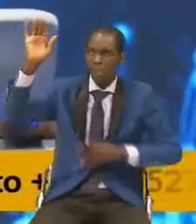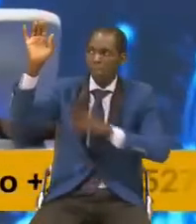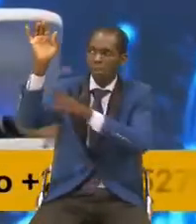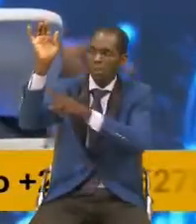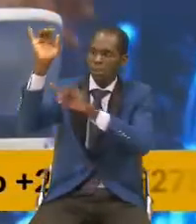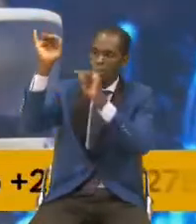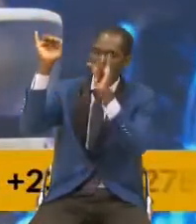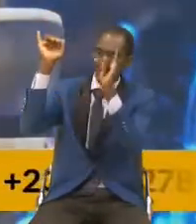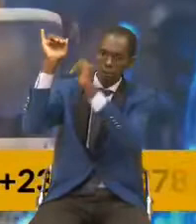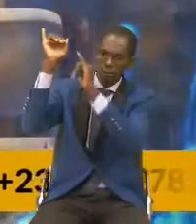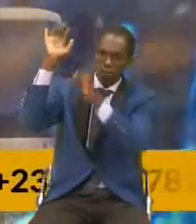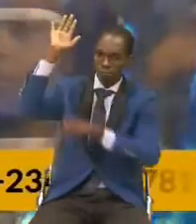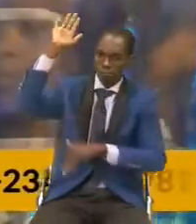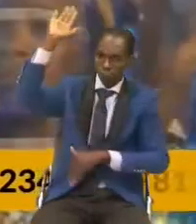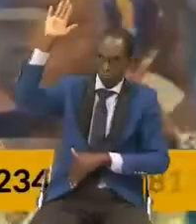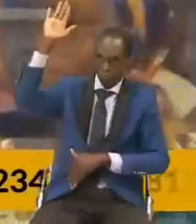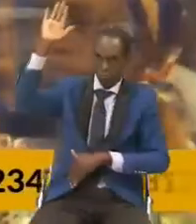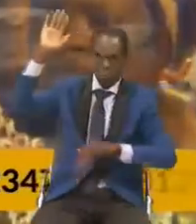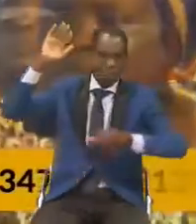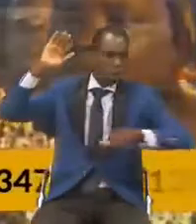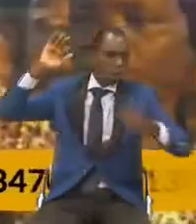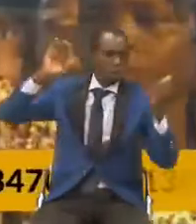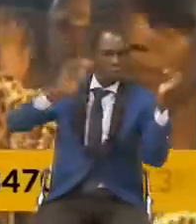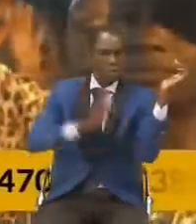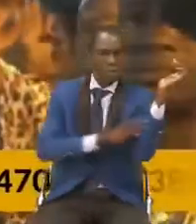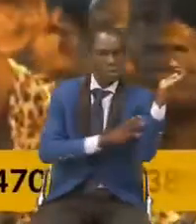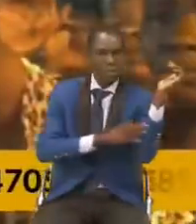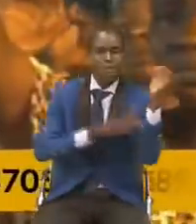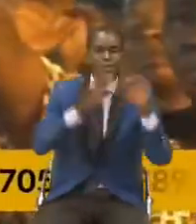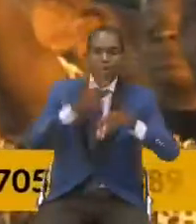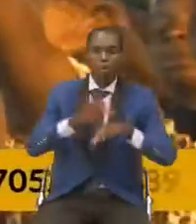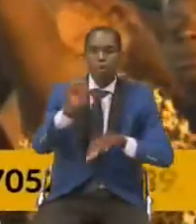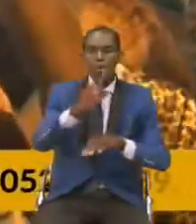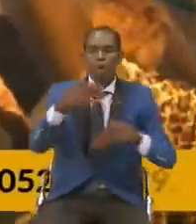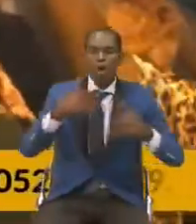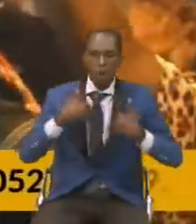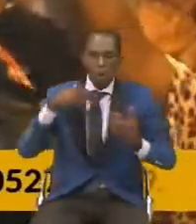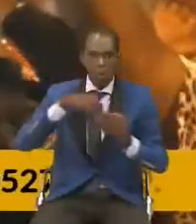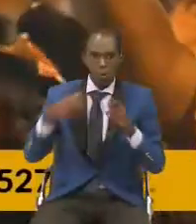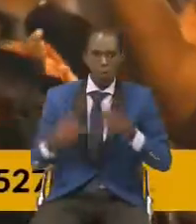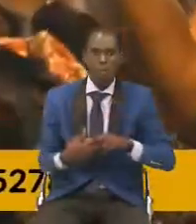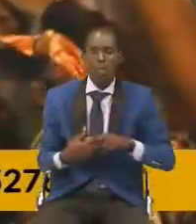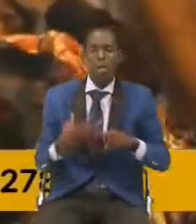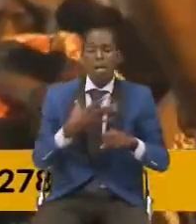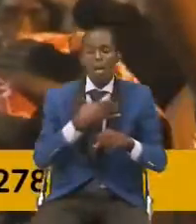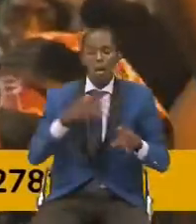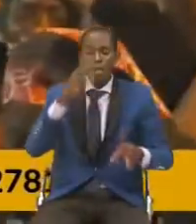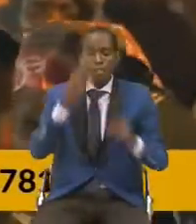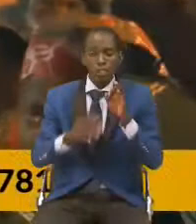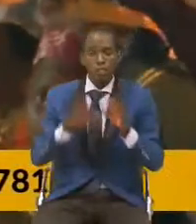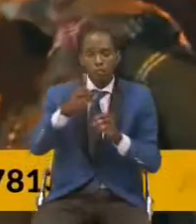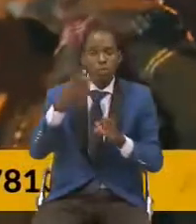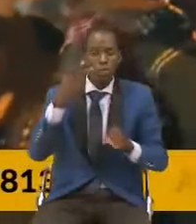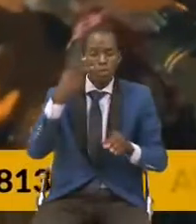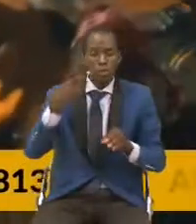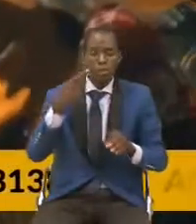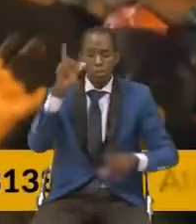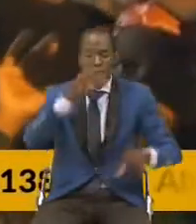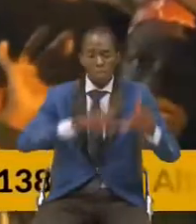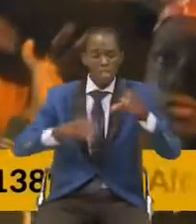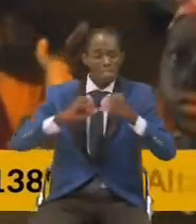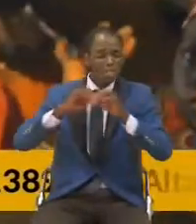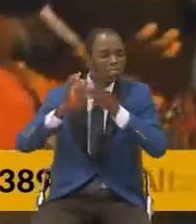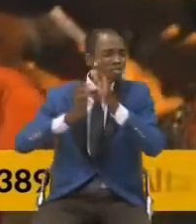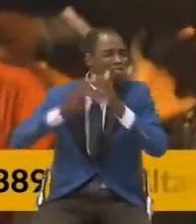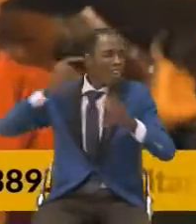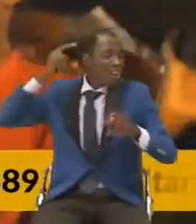end, when you hear that final amen, before you open your eyes, you tell yourself, I know it is done. And